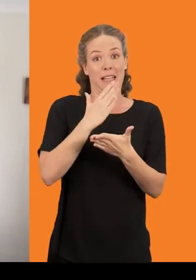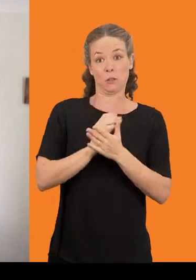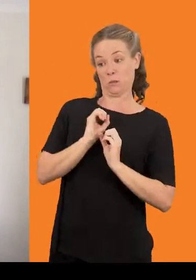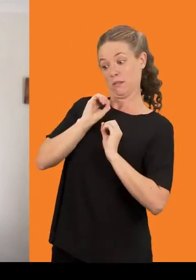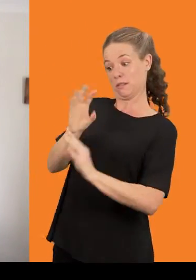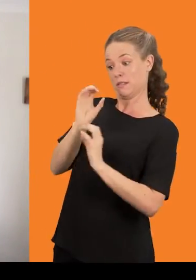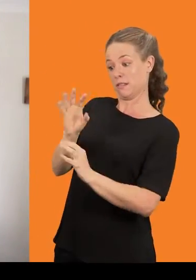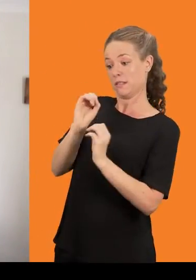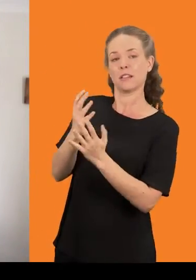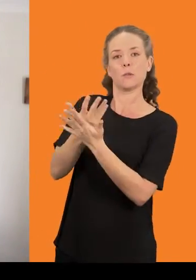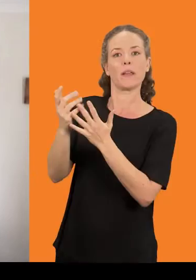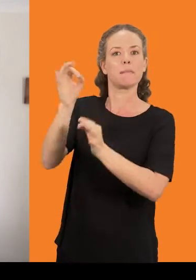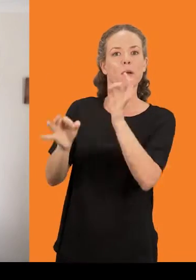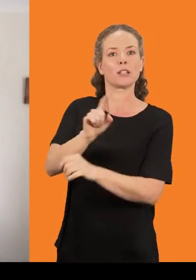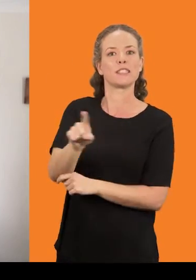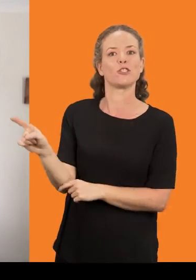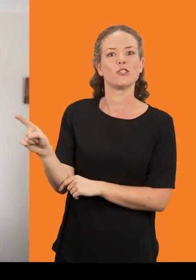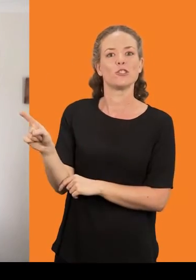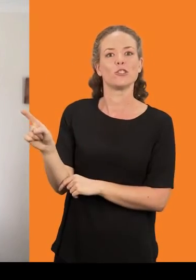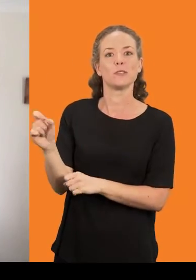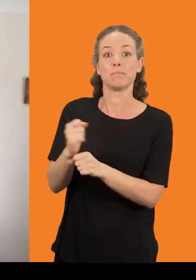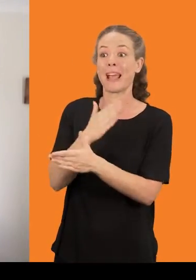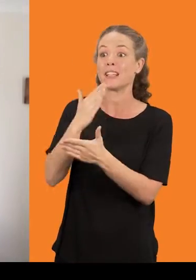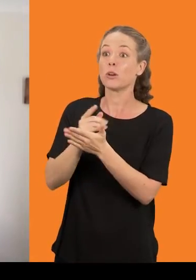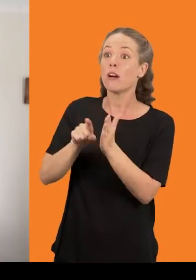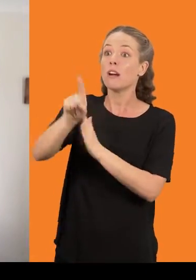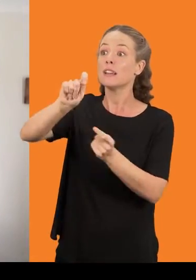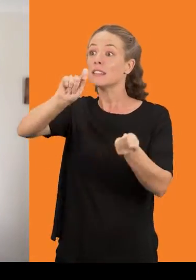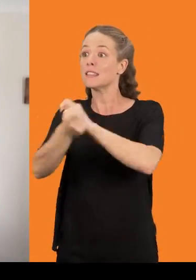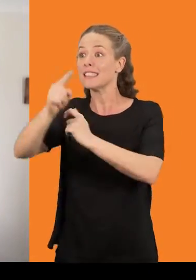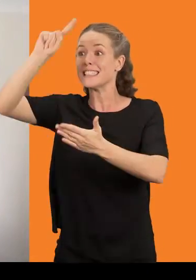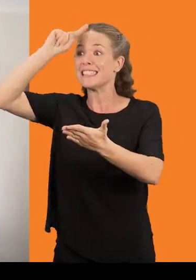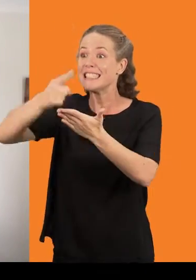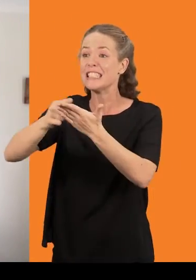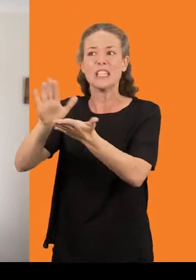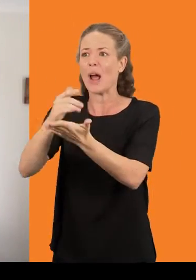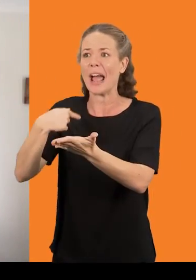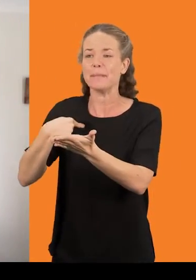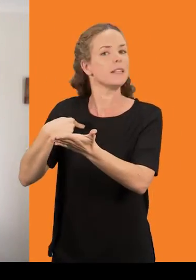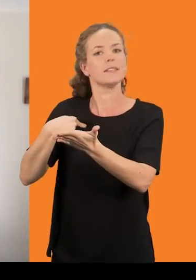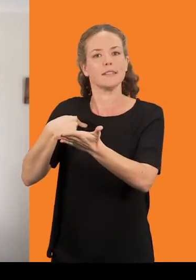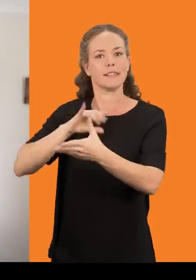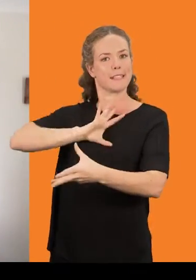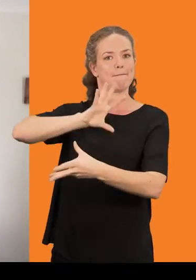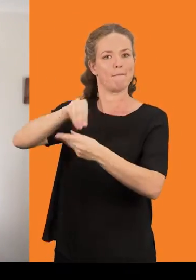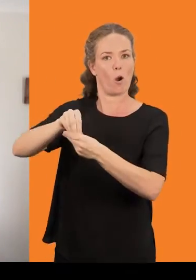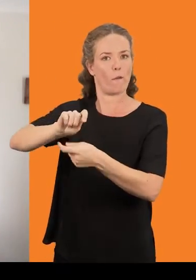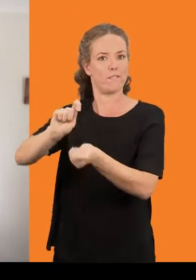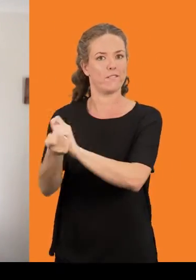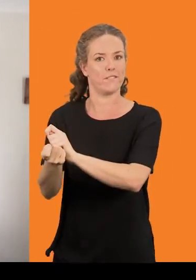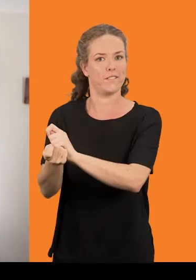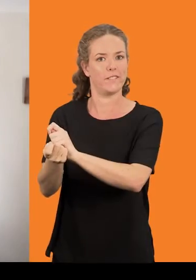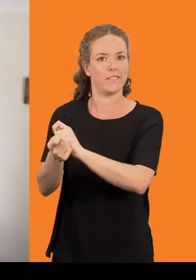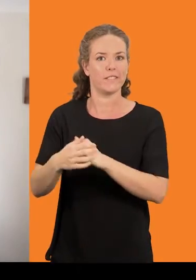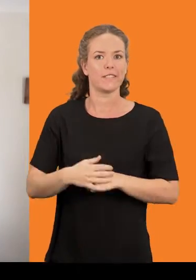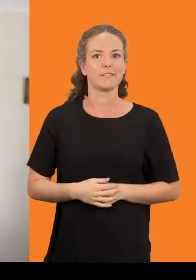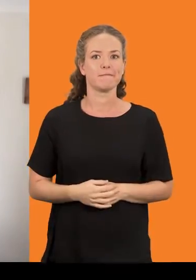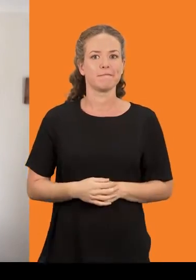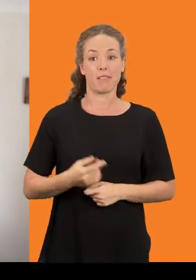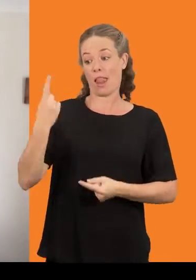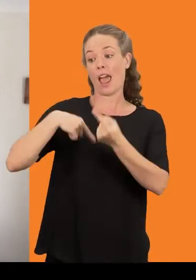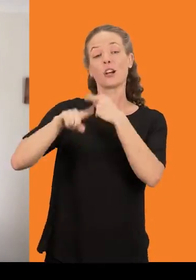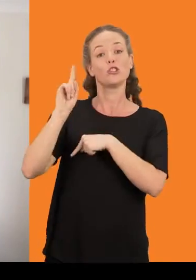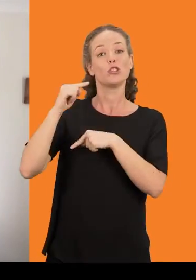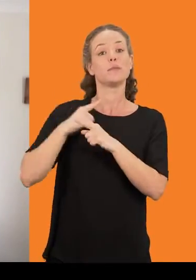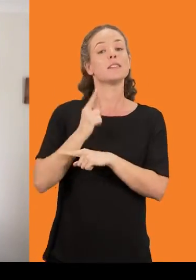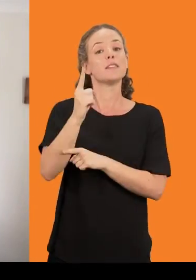it's important to make sure that those views are shared with politicians to make sure that they don't make any changes that you won't be happy with. In my